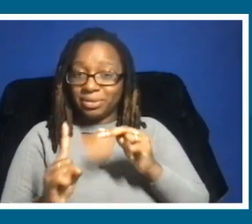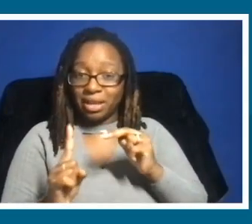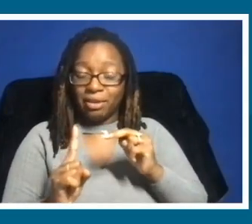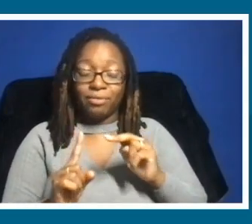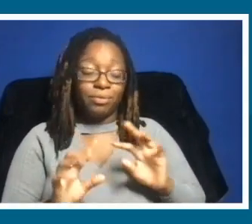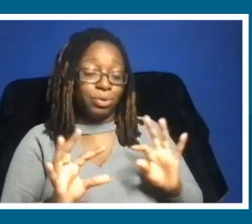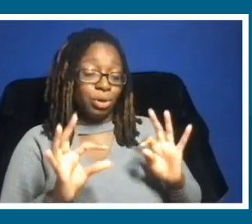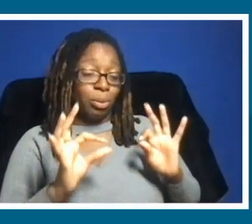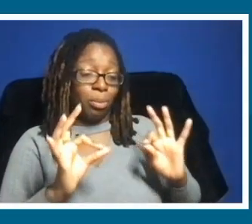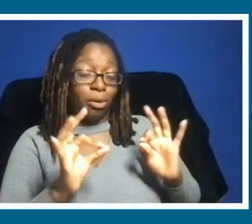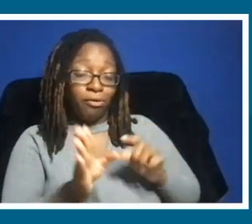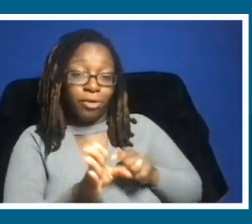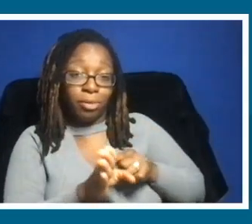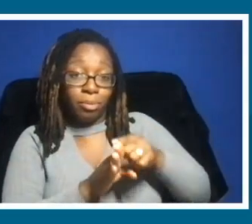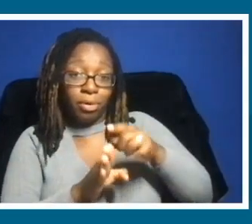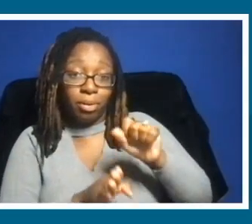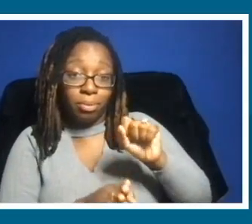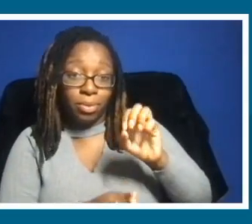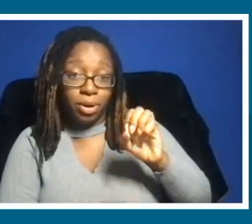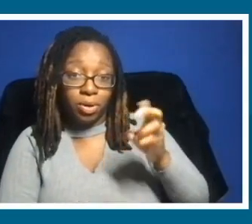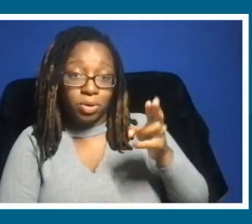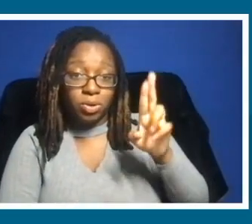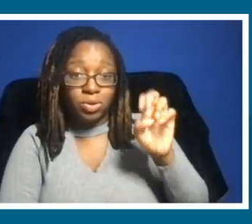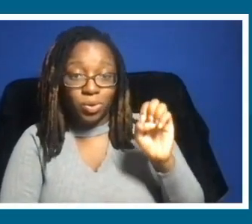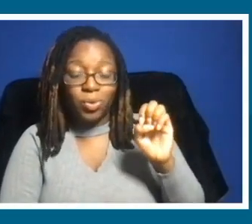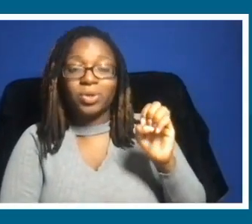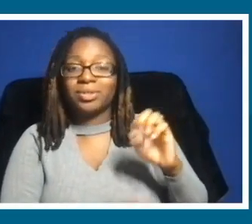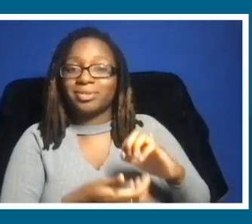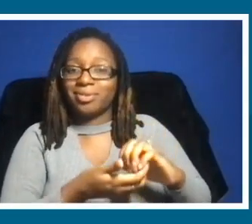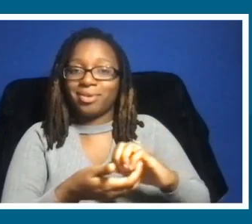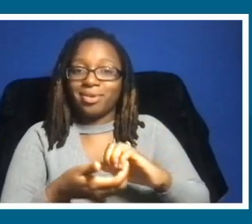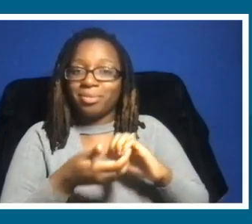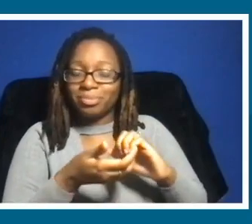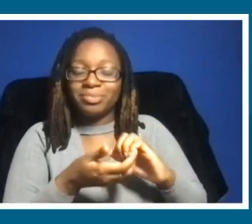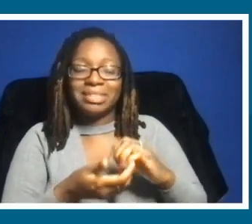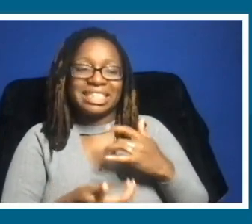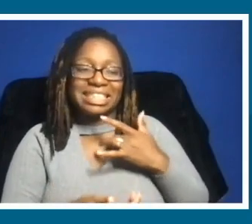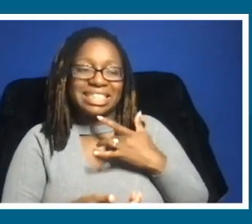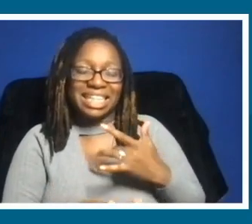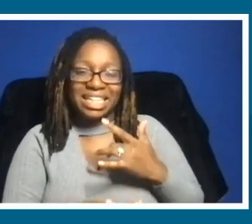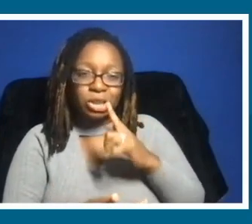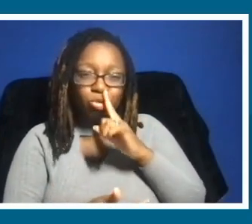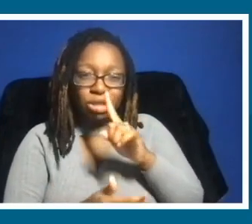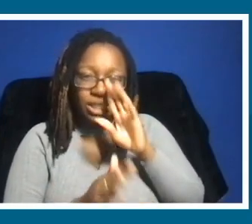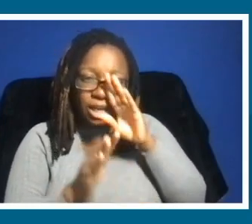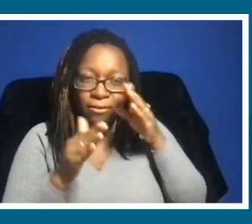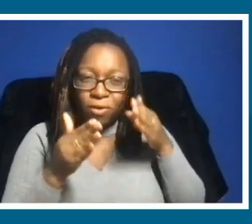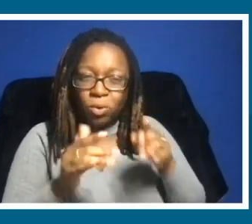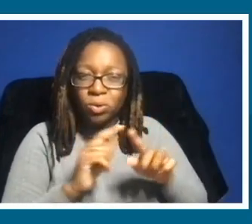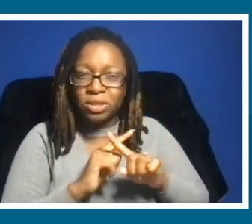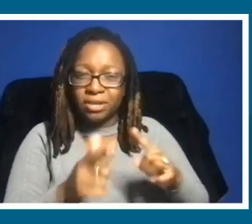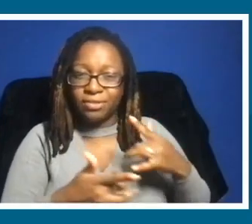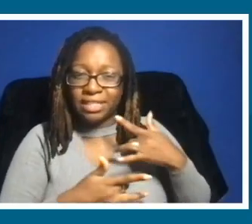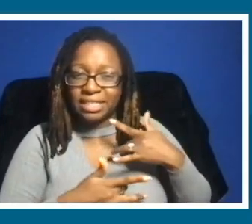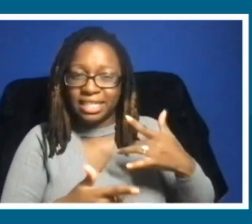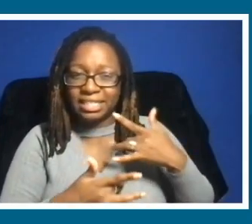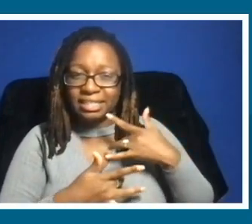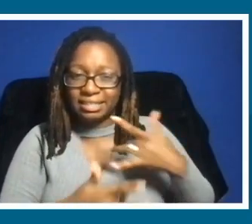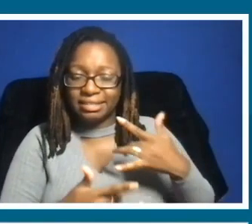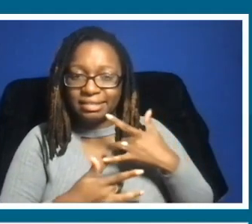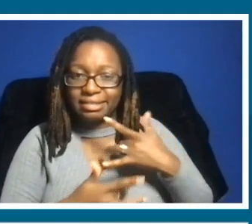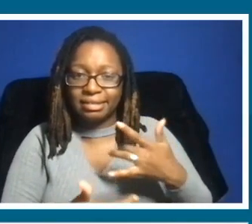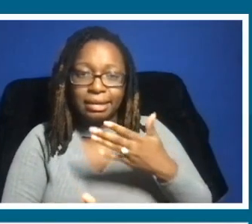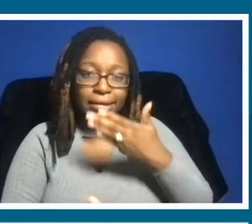source combination combines items that appeal to different senses and ways of processing